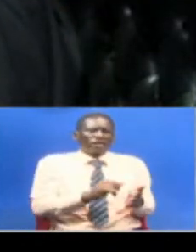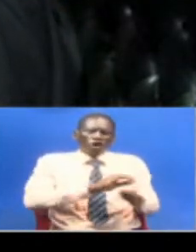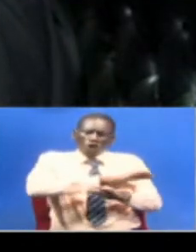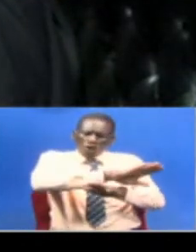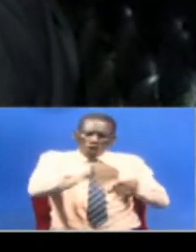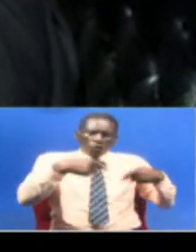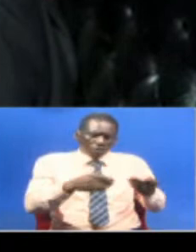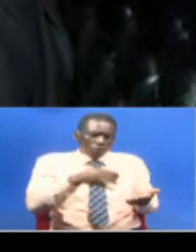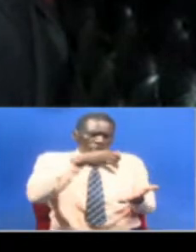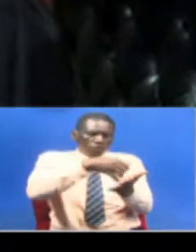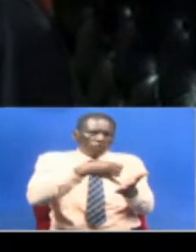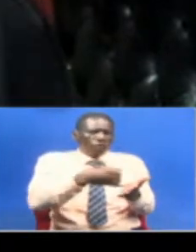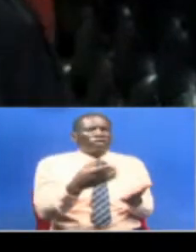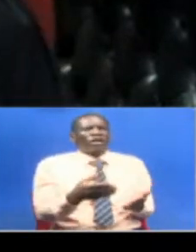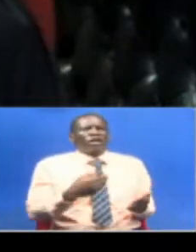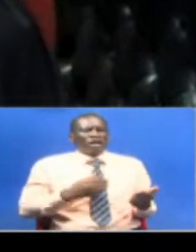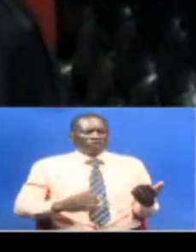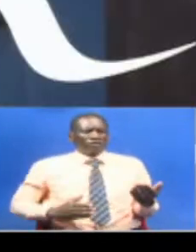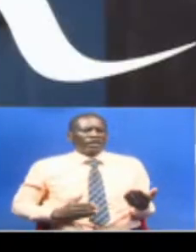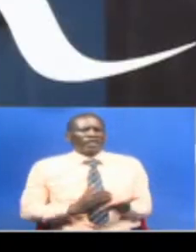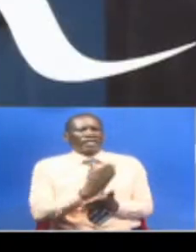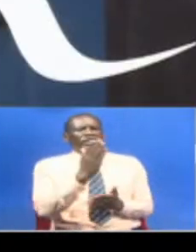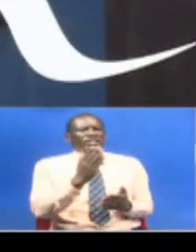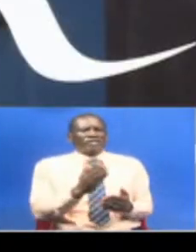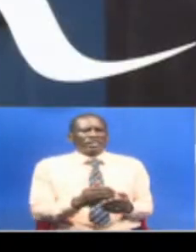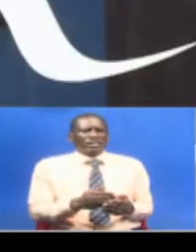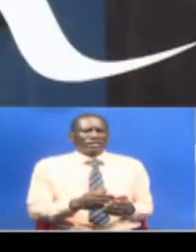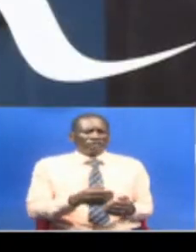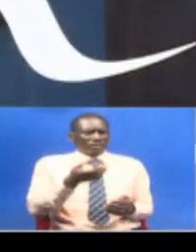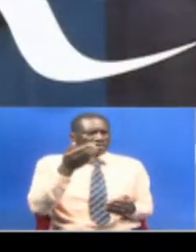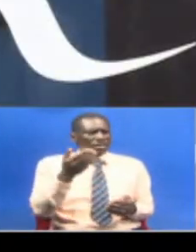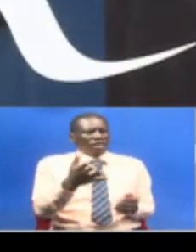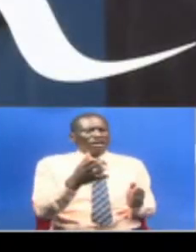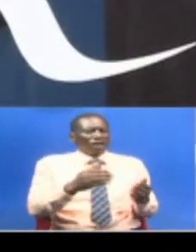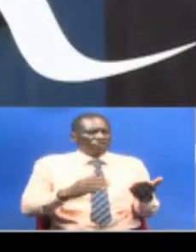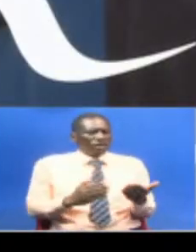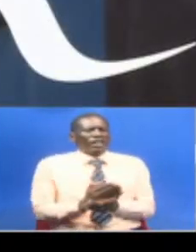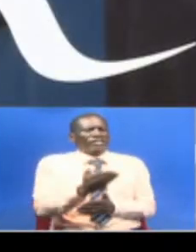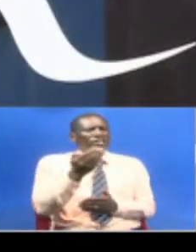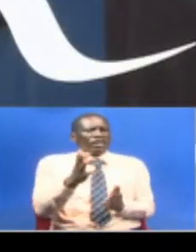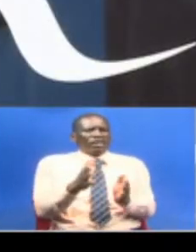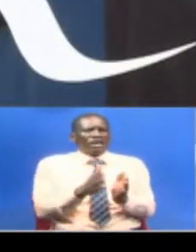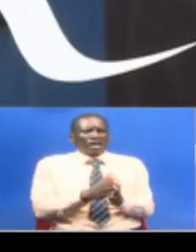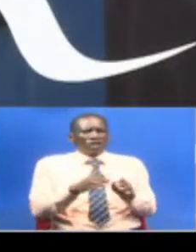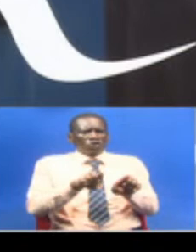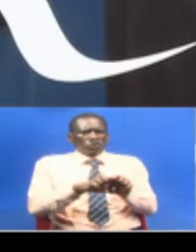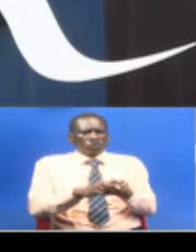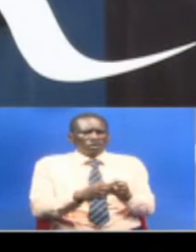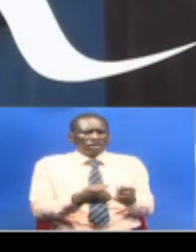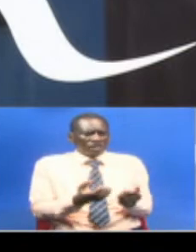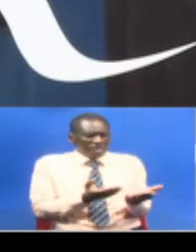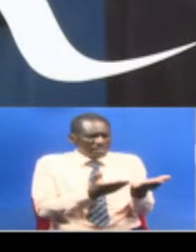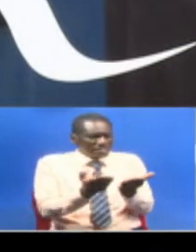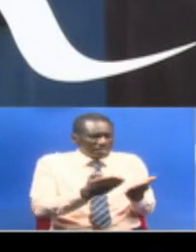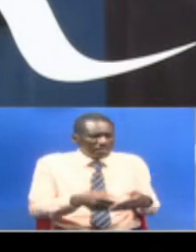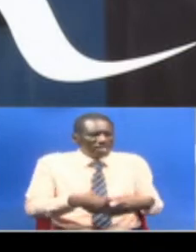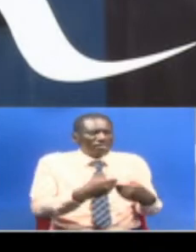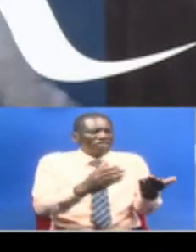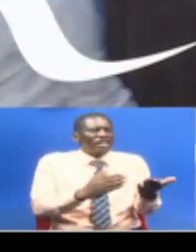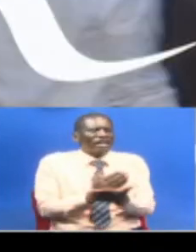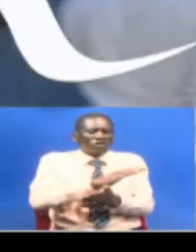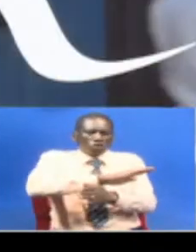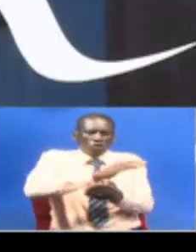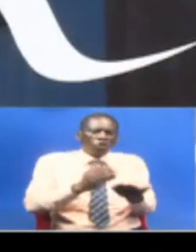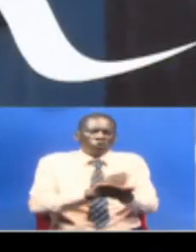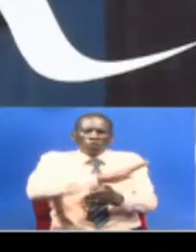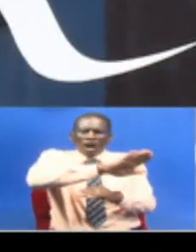is involved has their rights guaranteed, and they are observed throughout the trial. So the